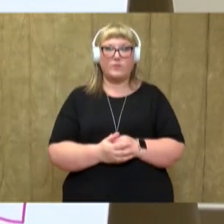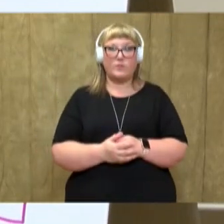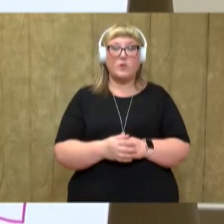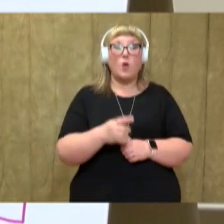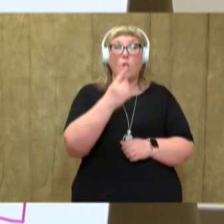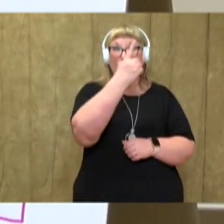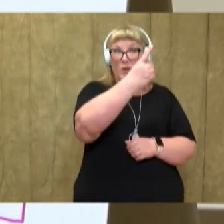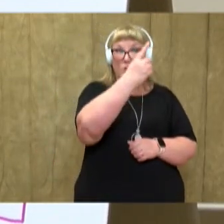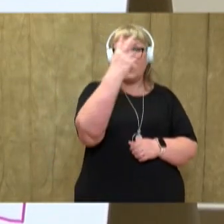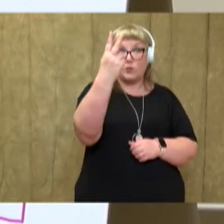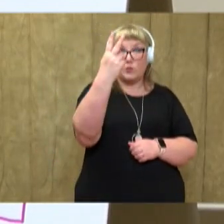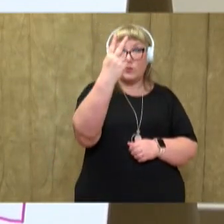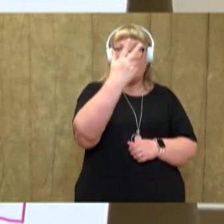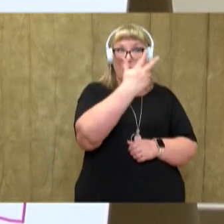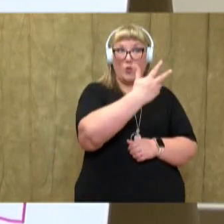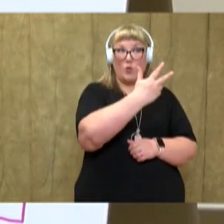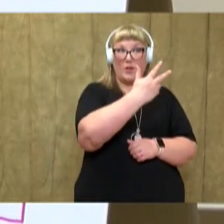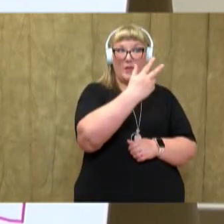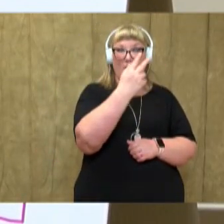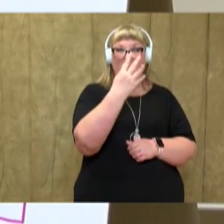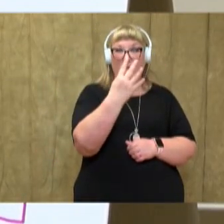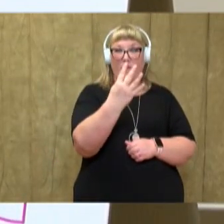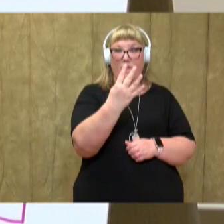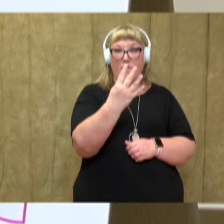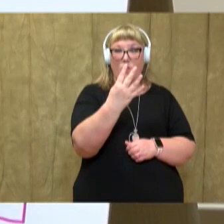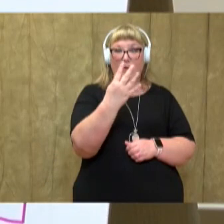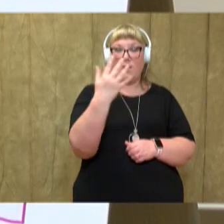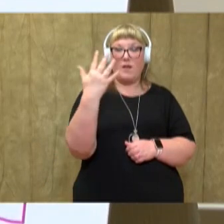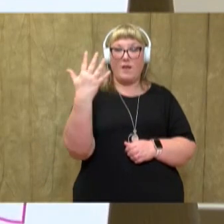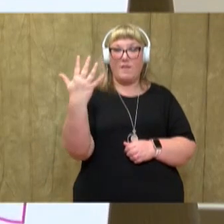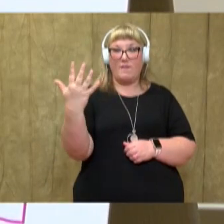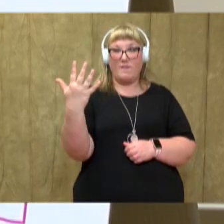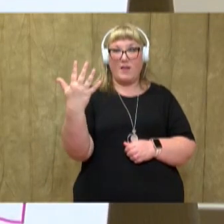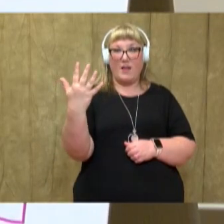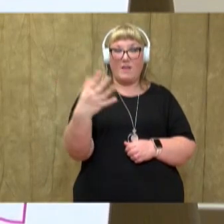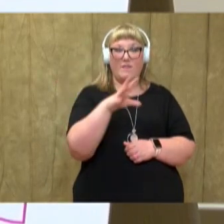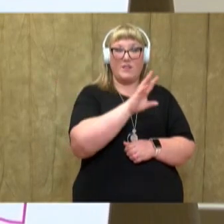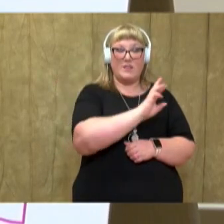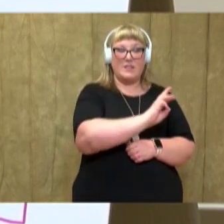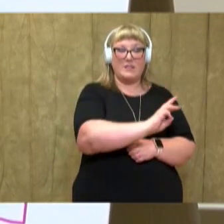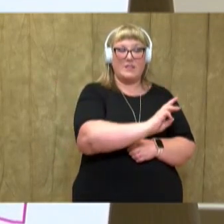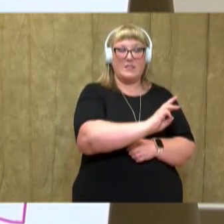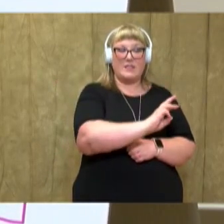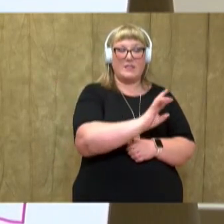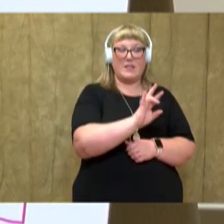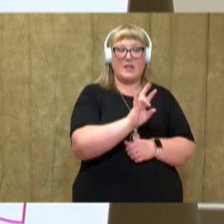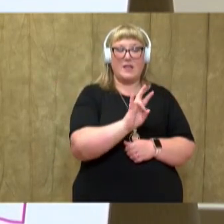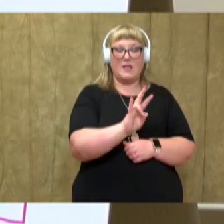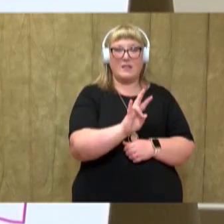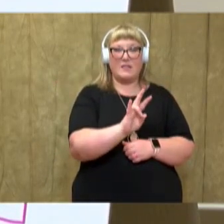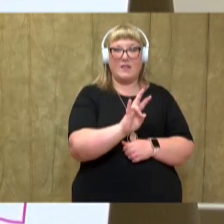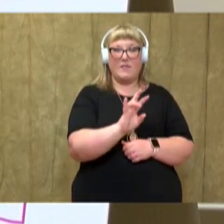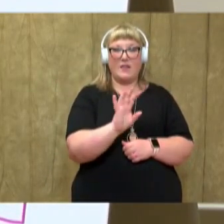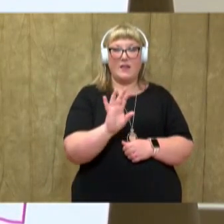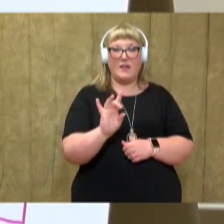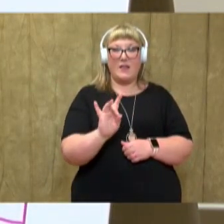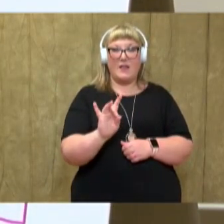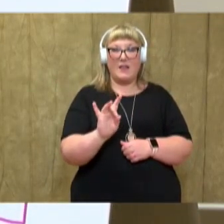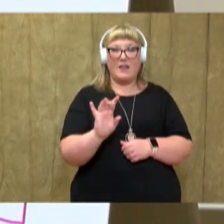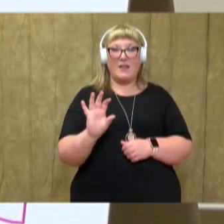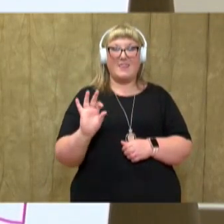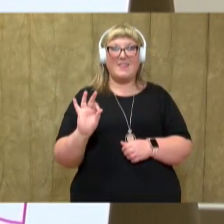1, 2, 3, 4, 5, 6,